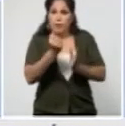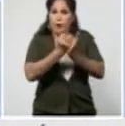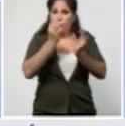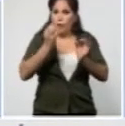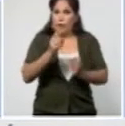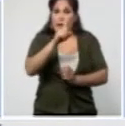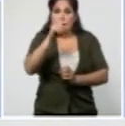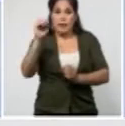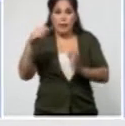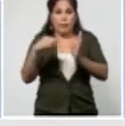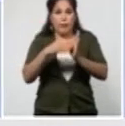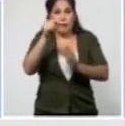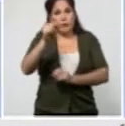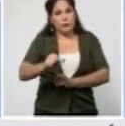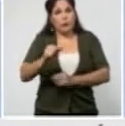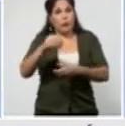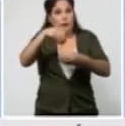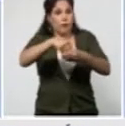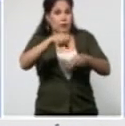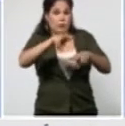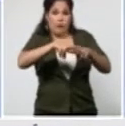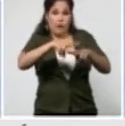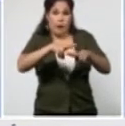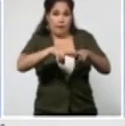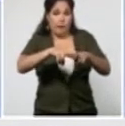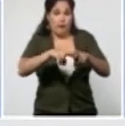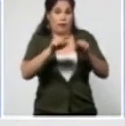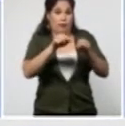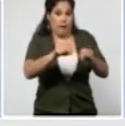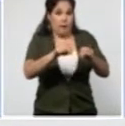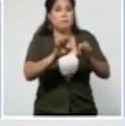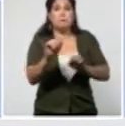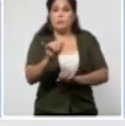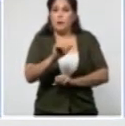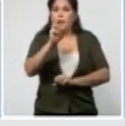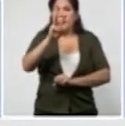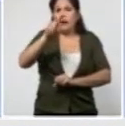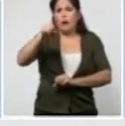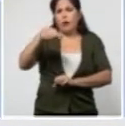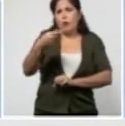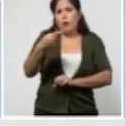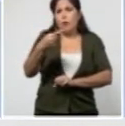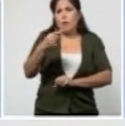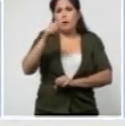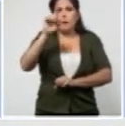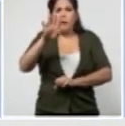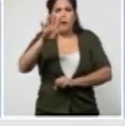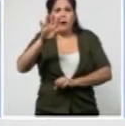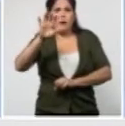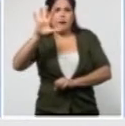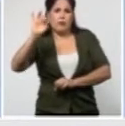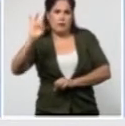3.47 per 100,000 inhabitants, and this rate is slightly